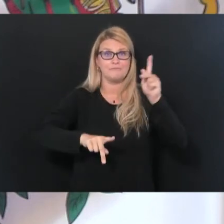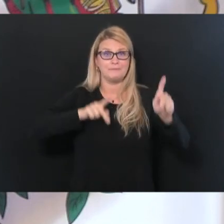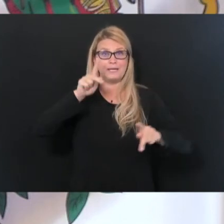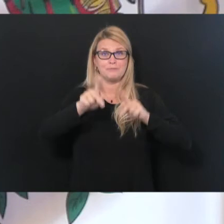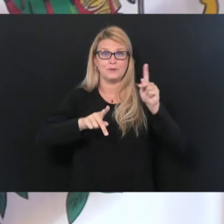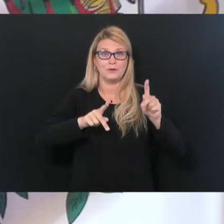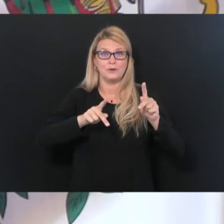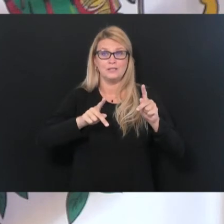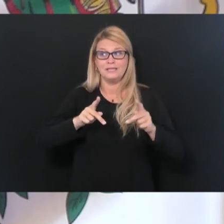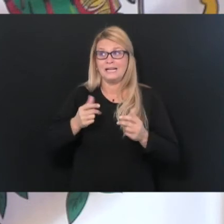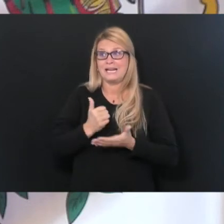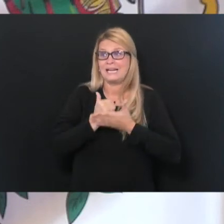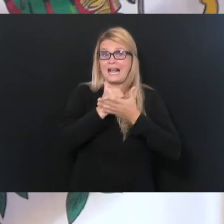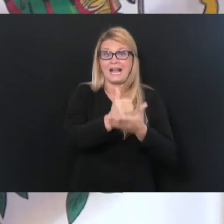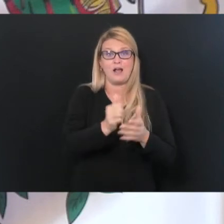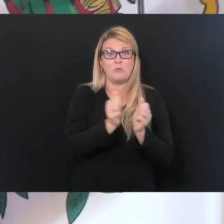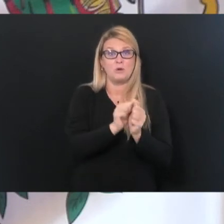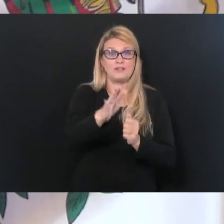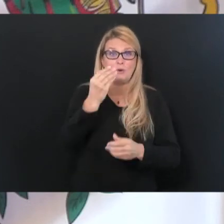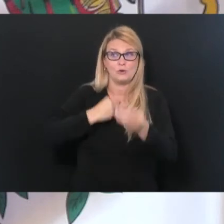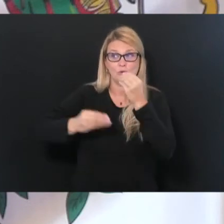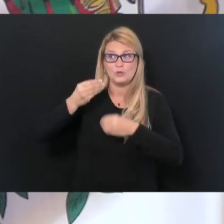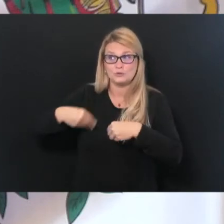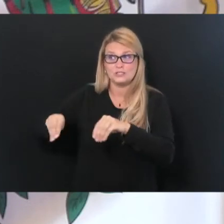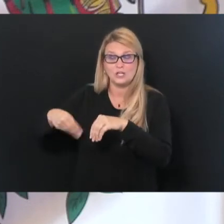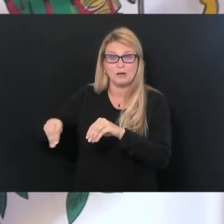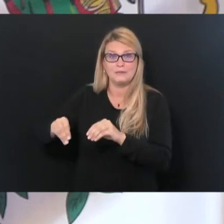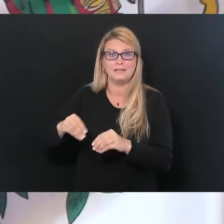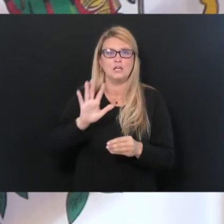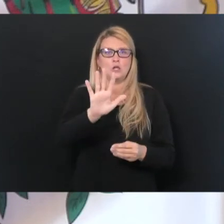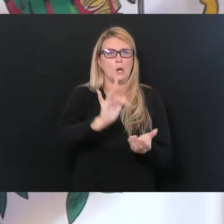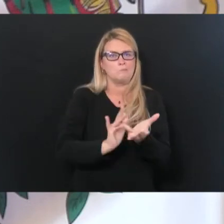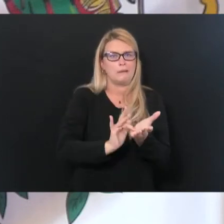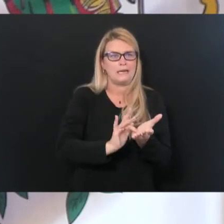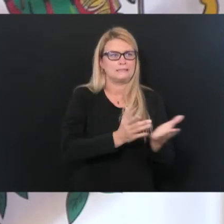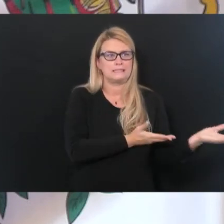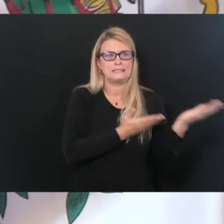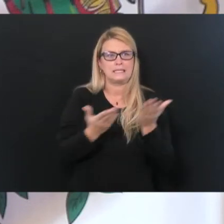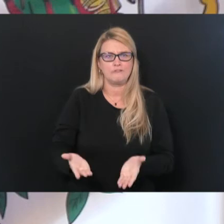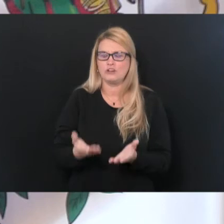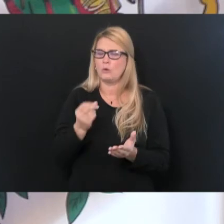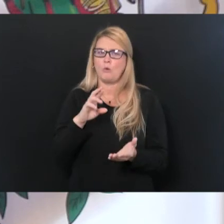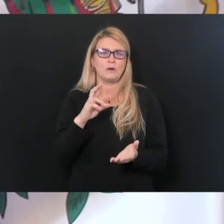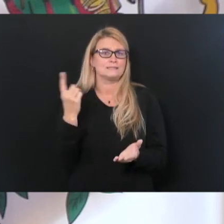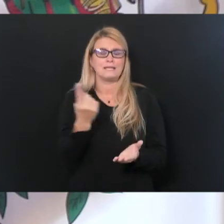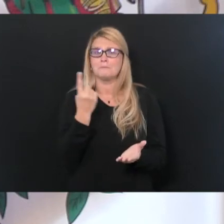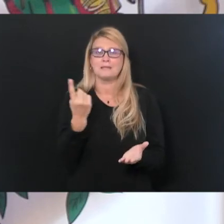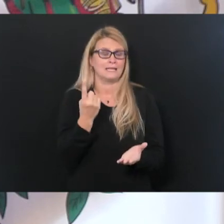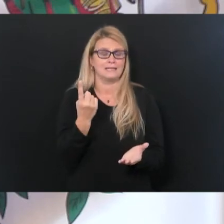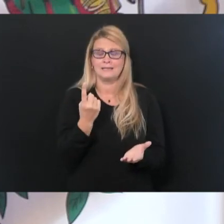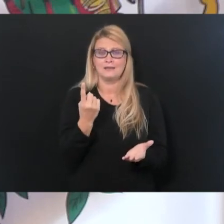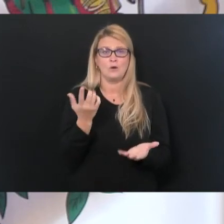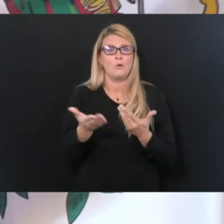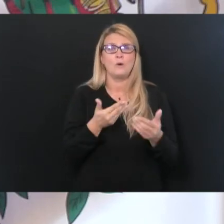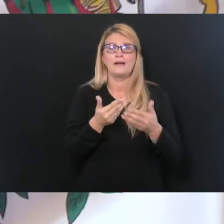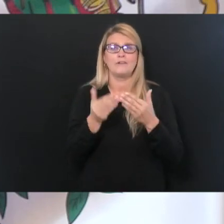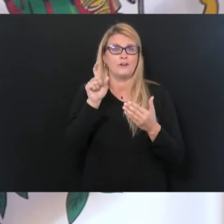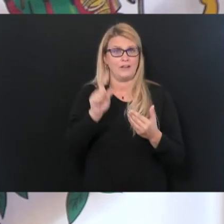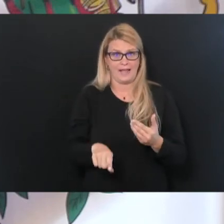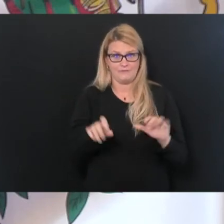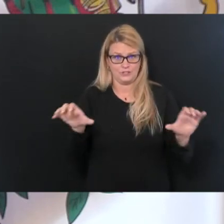your groceries or medications or whatever and get them delivered or whatever you have to do for